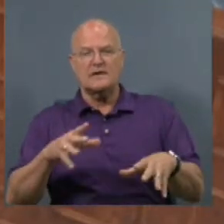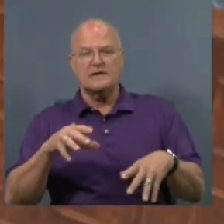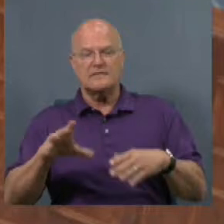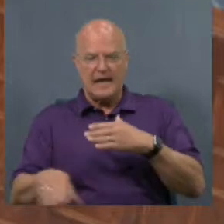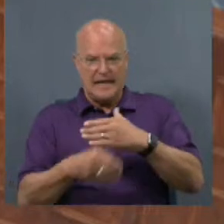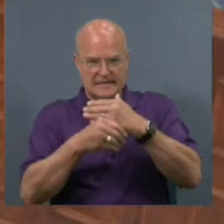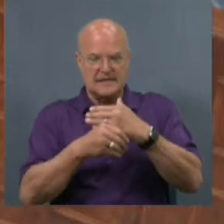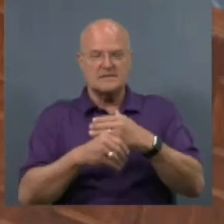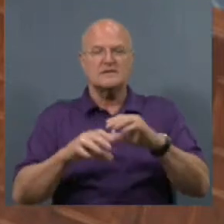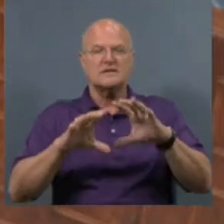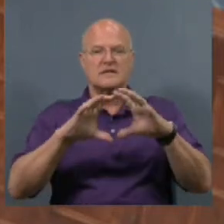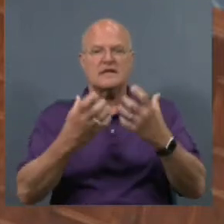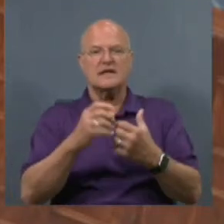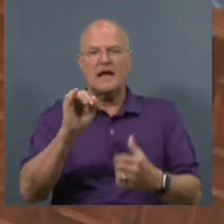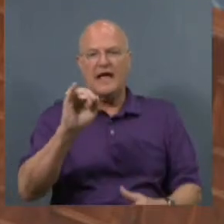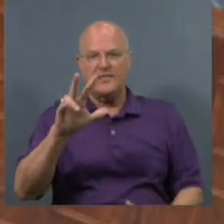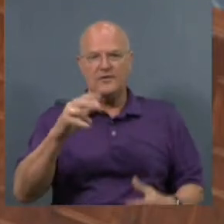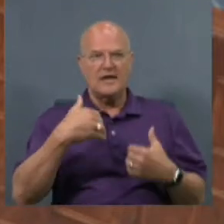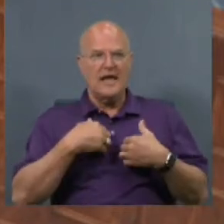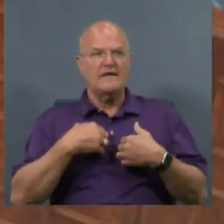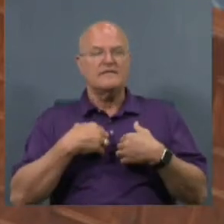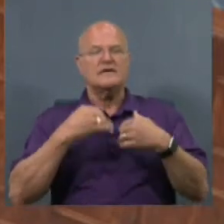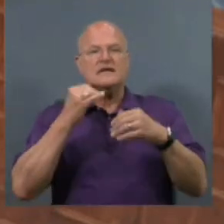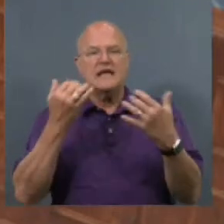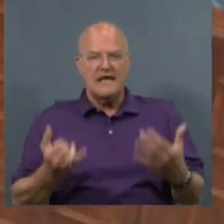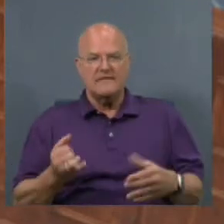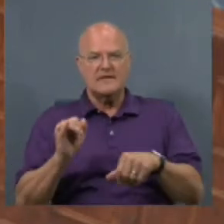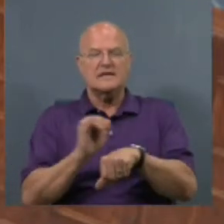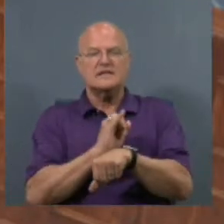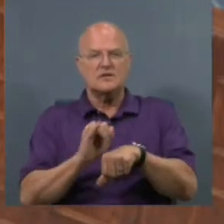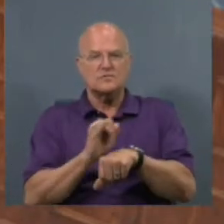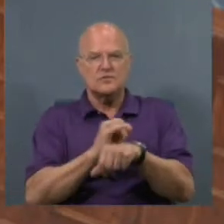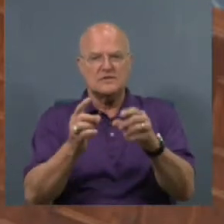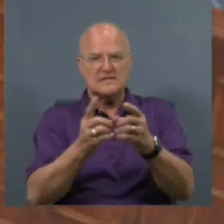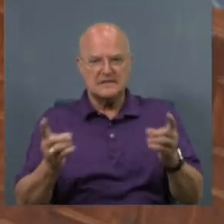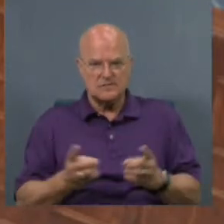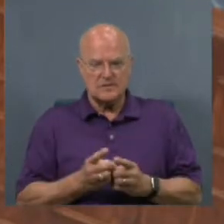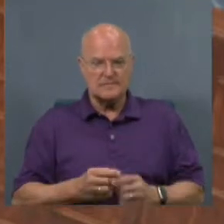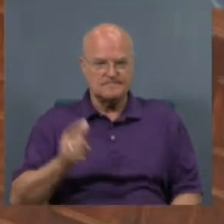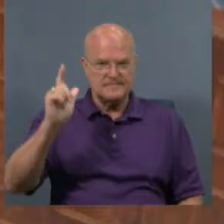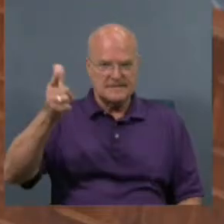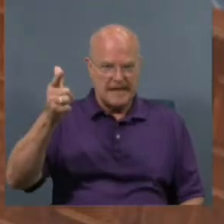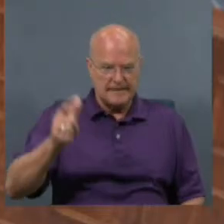zoning classification of the area to I3 Heavy Industrial District. Second.